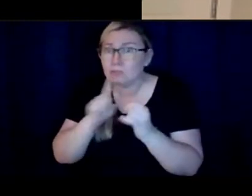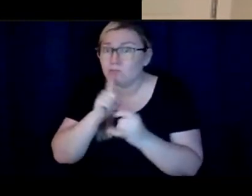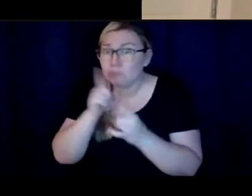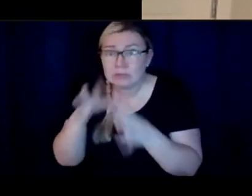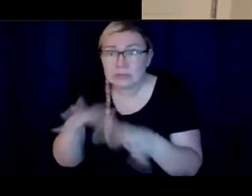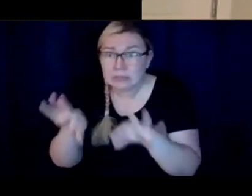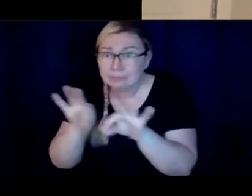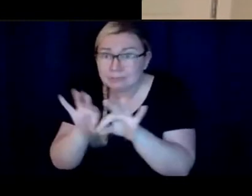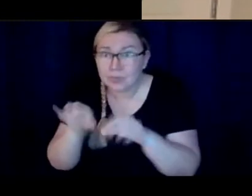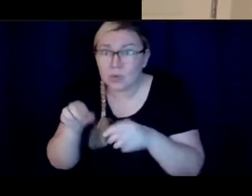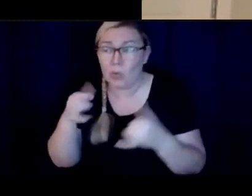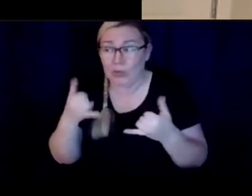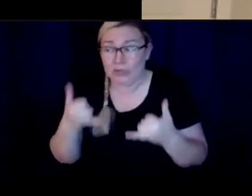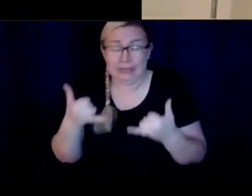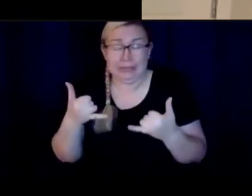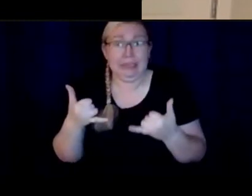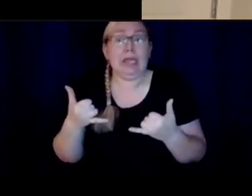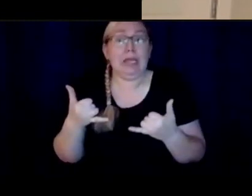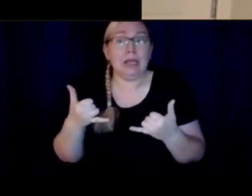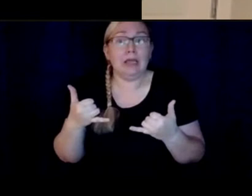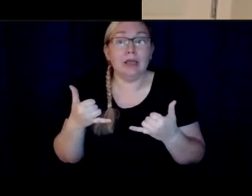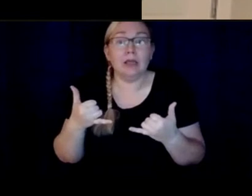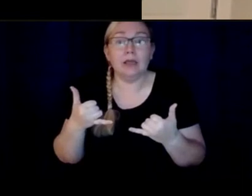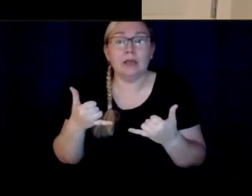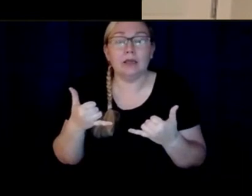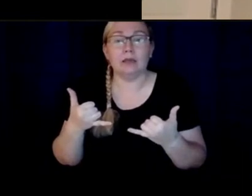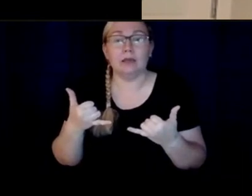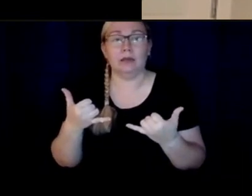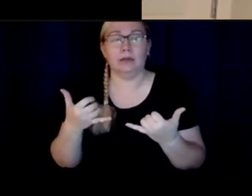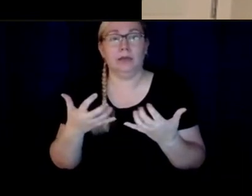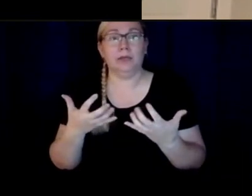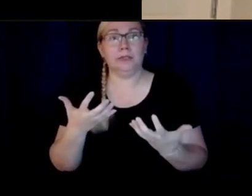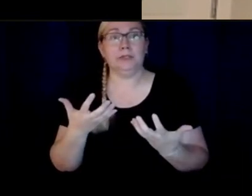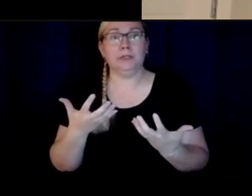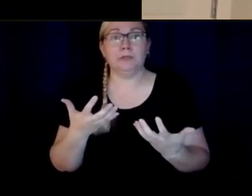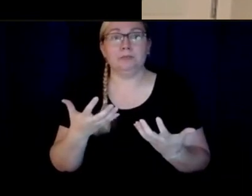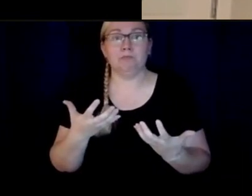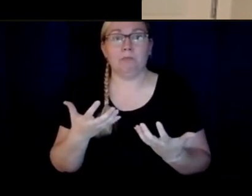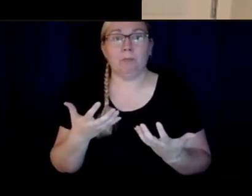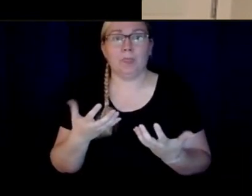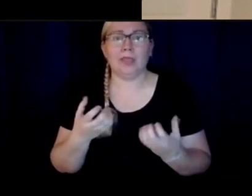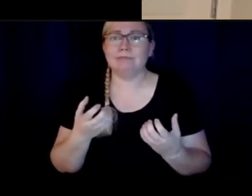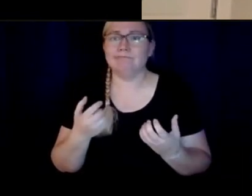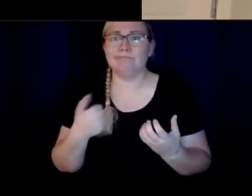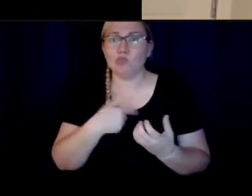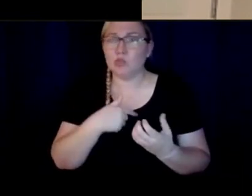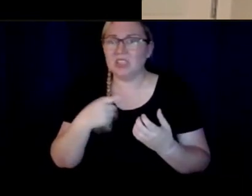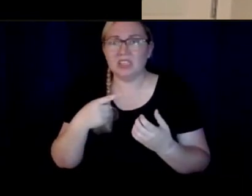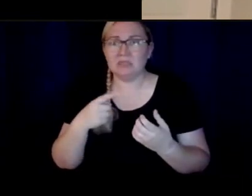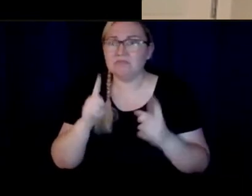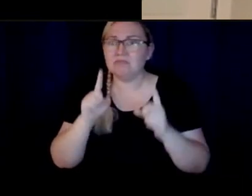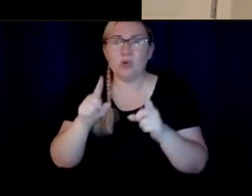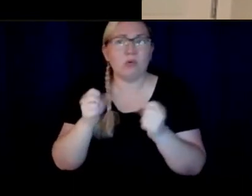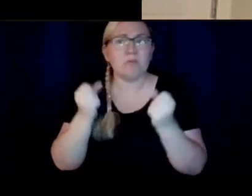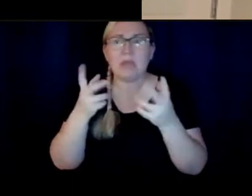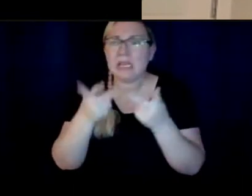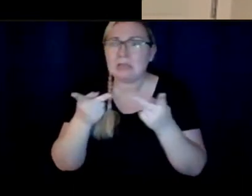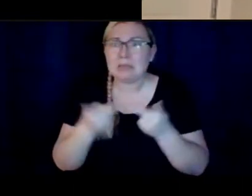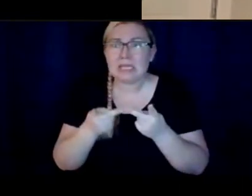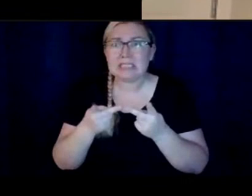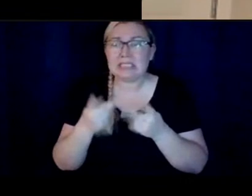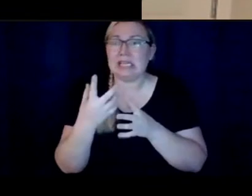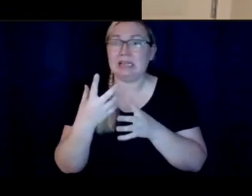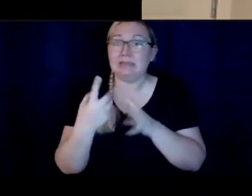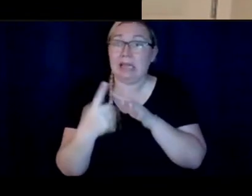this day and age. They get to just do so many places, right? Escapism.